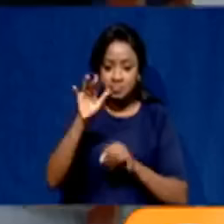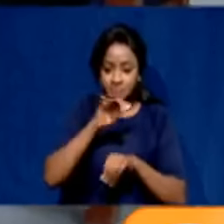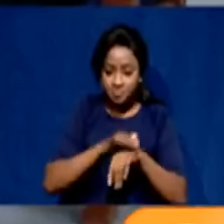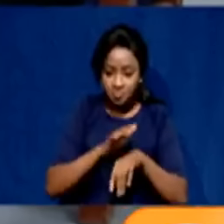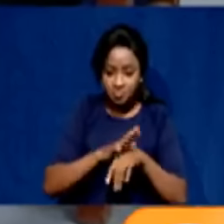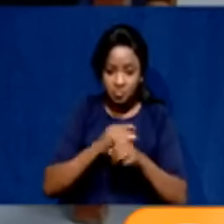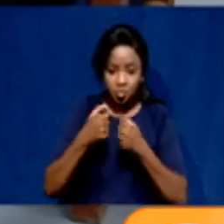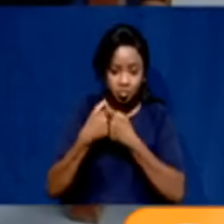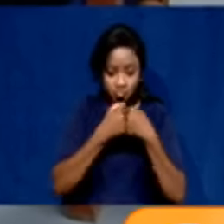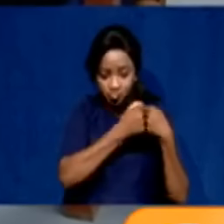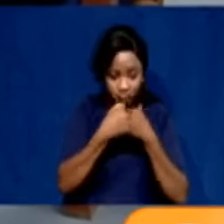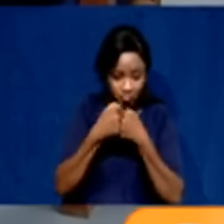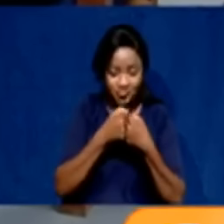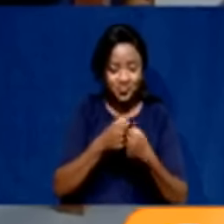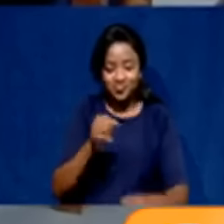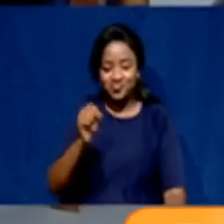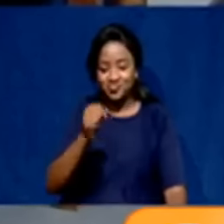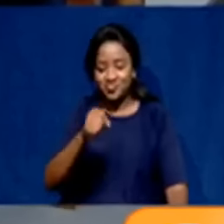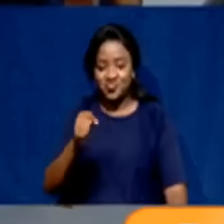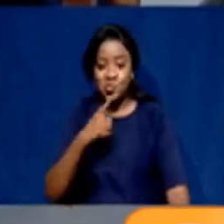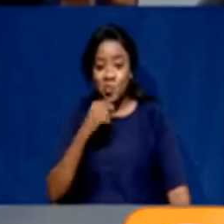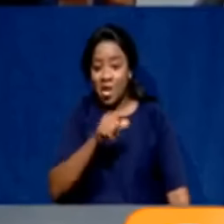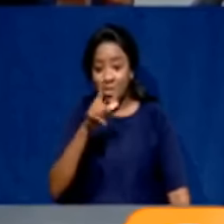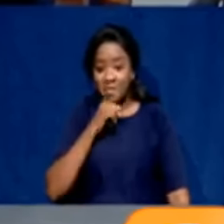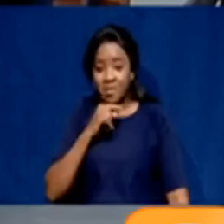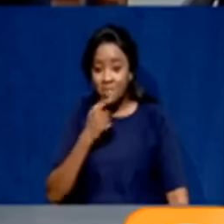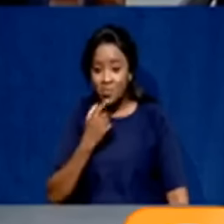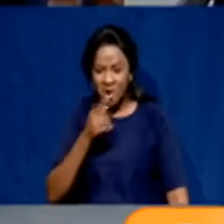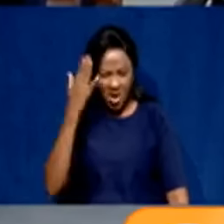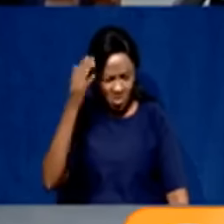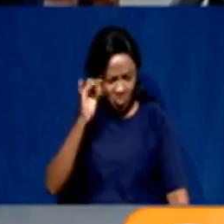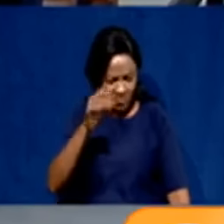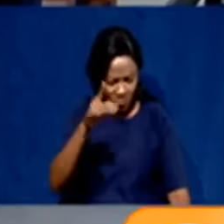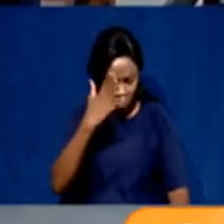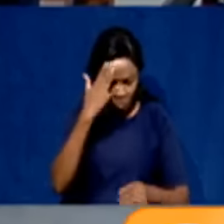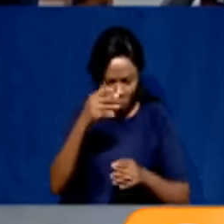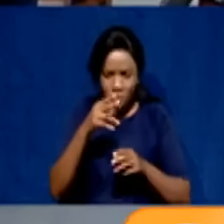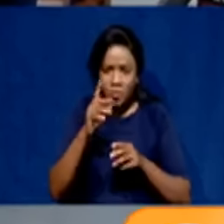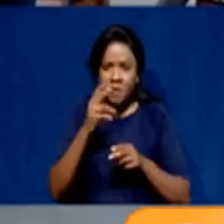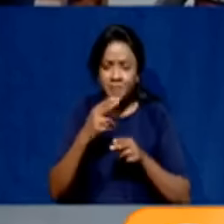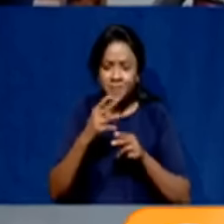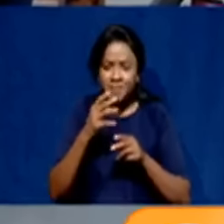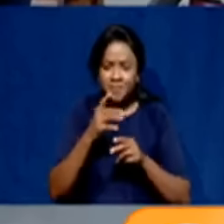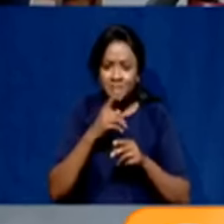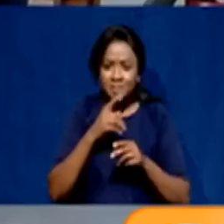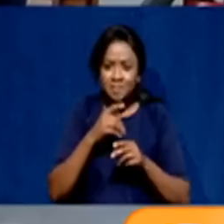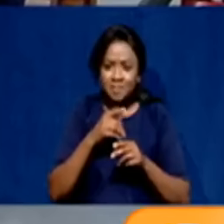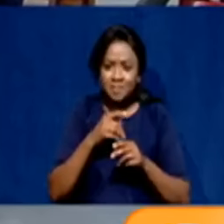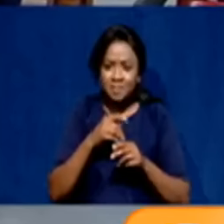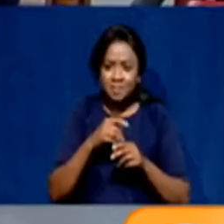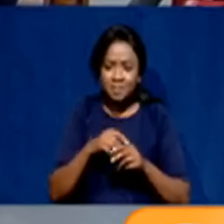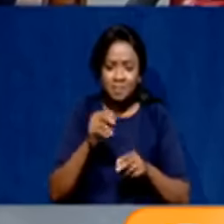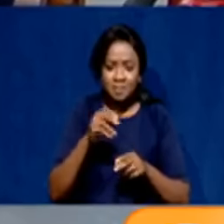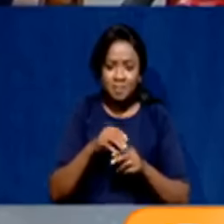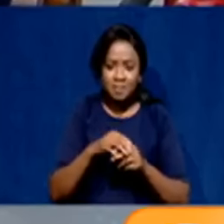you? Well, there's another guy who's very good at pushing back. Who? I don't know if you know about Karl Marx. I know Karl